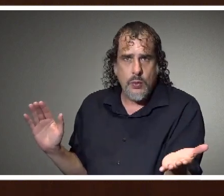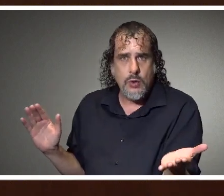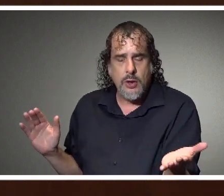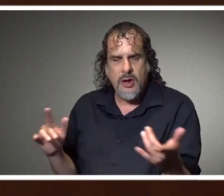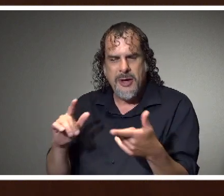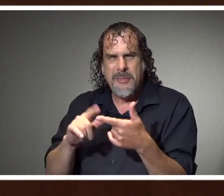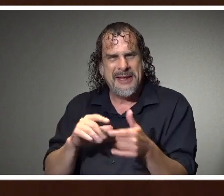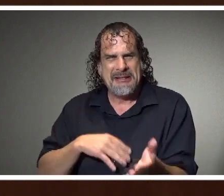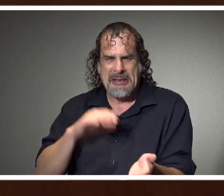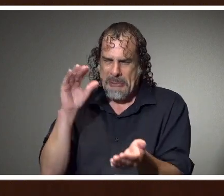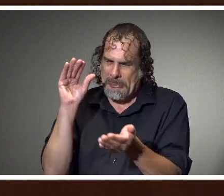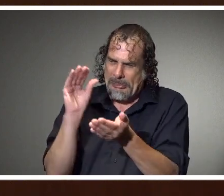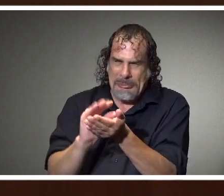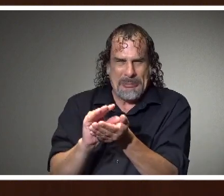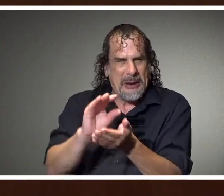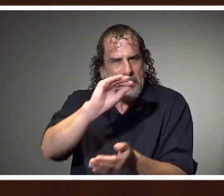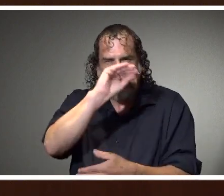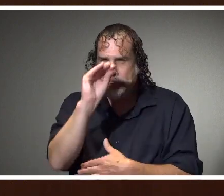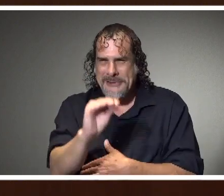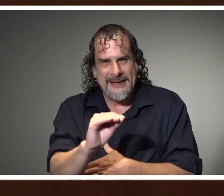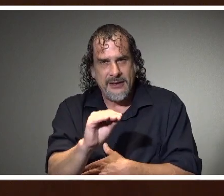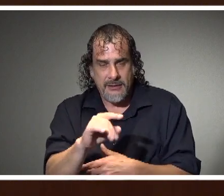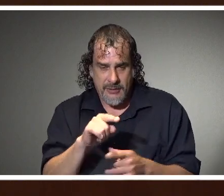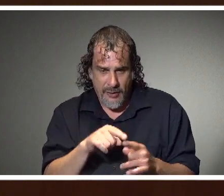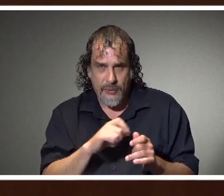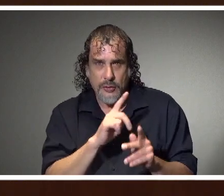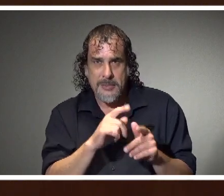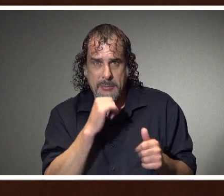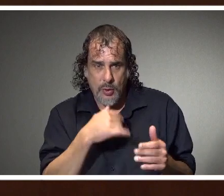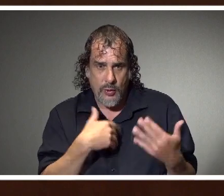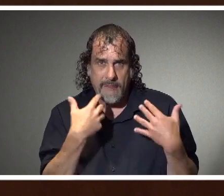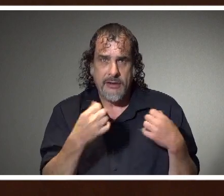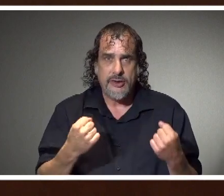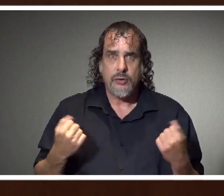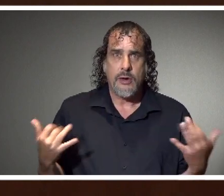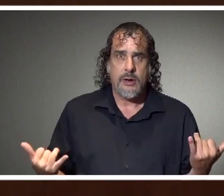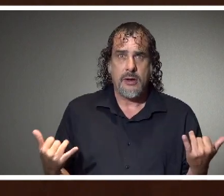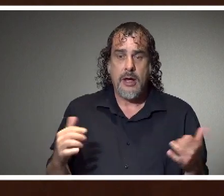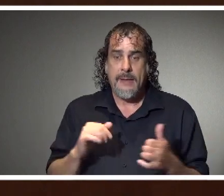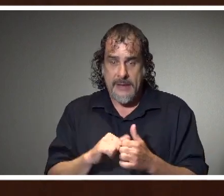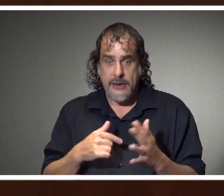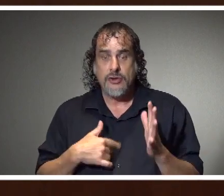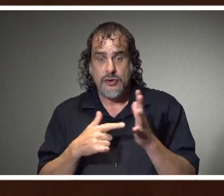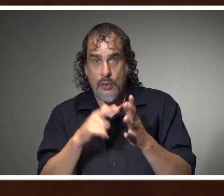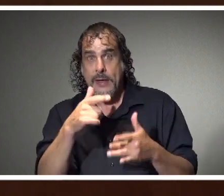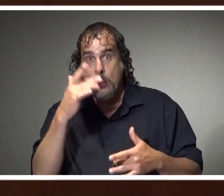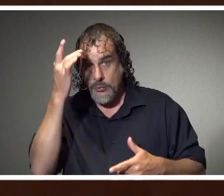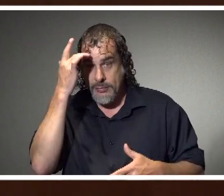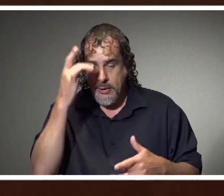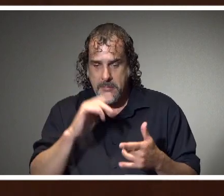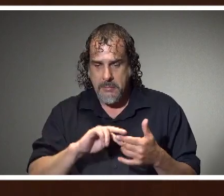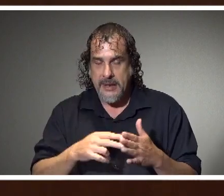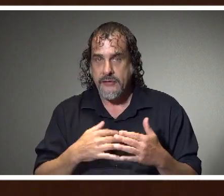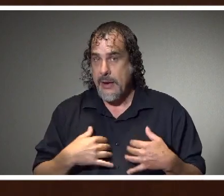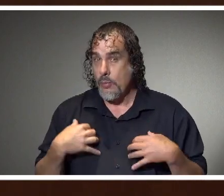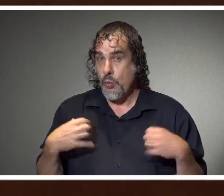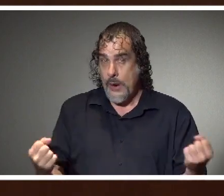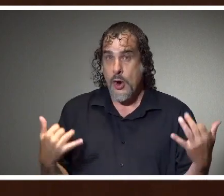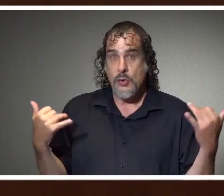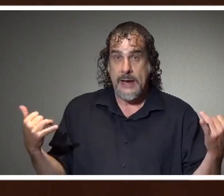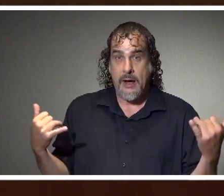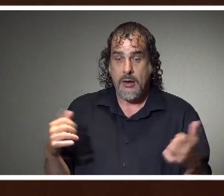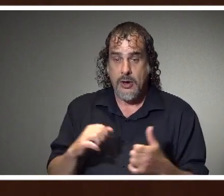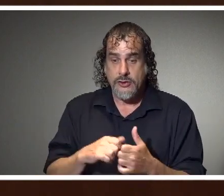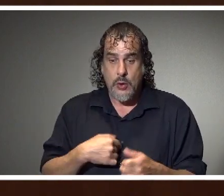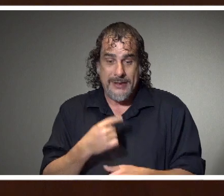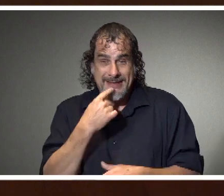small percentage of our testing numbers. It does indicate infection. It's just past infection, so it does give us historical perspective